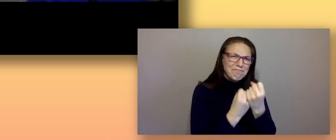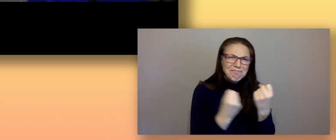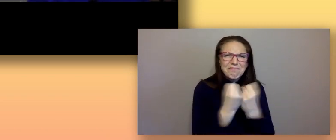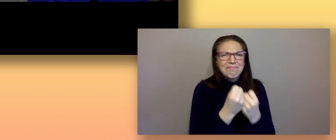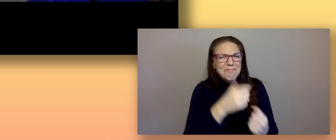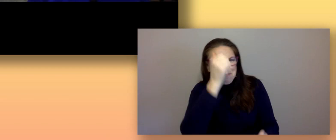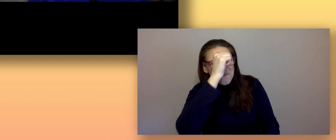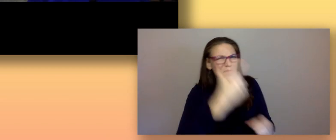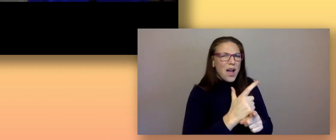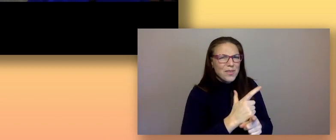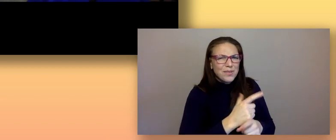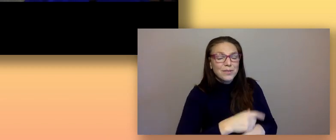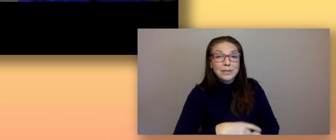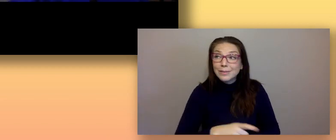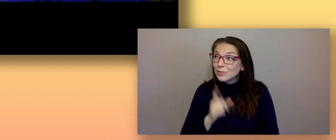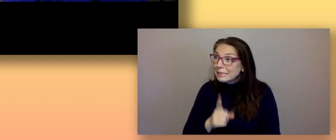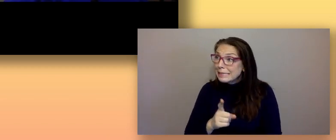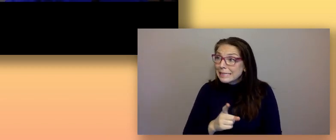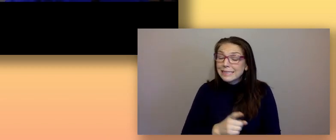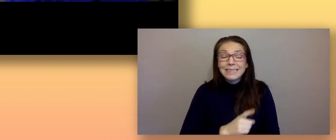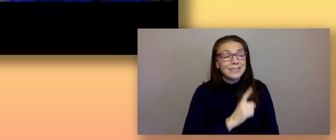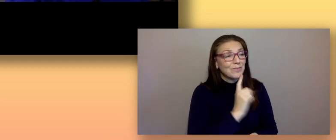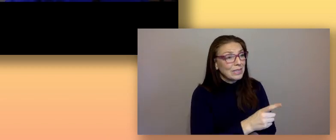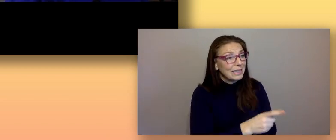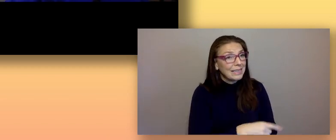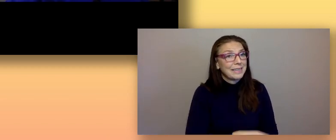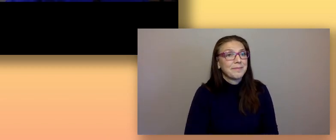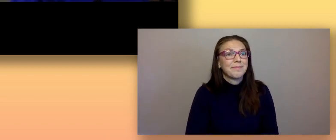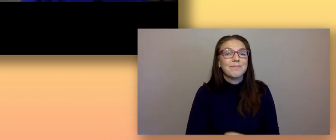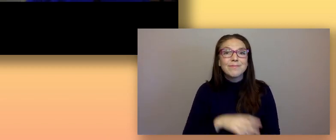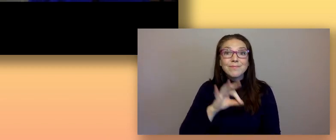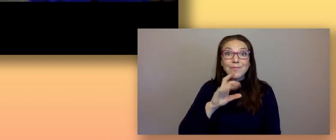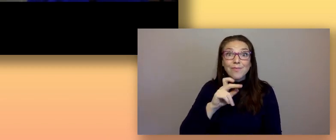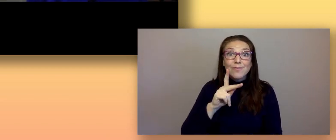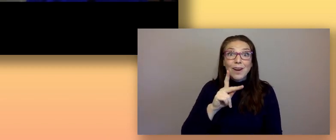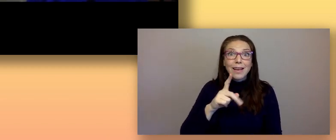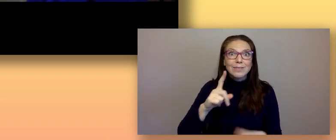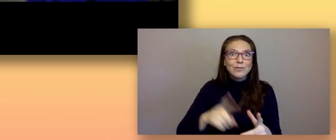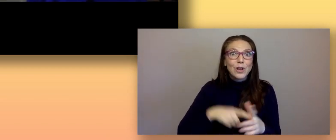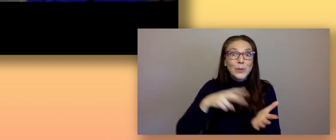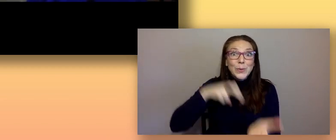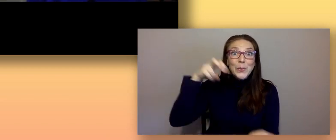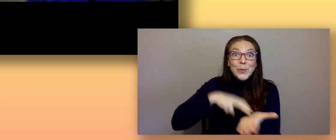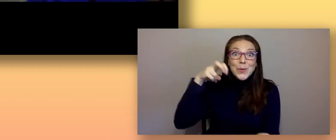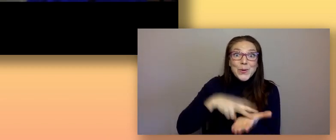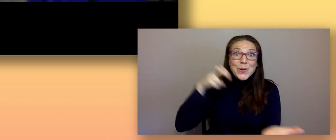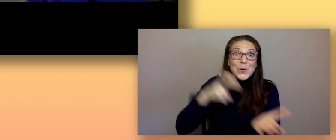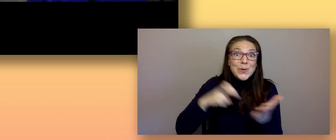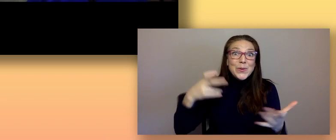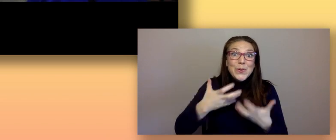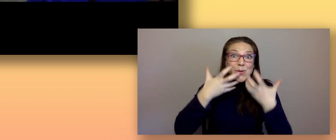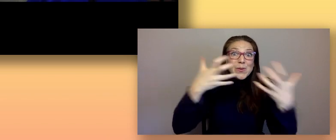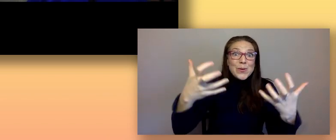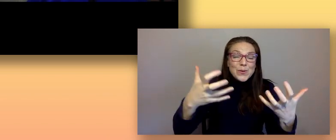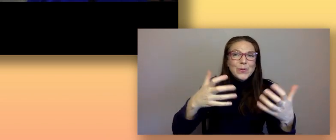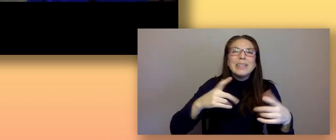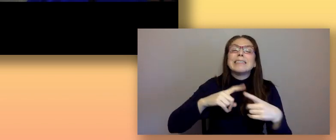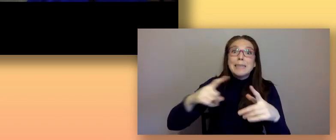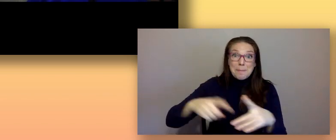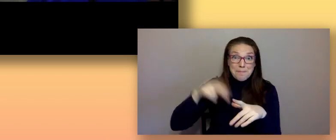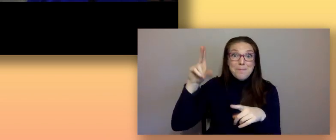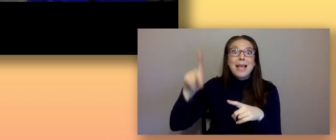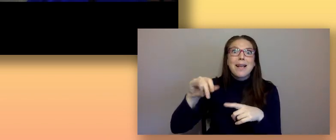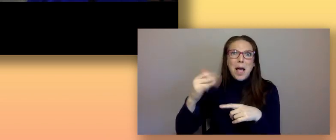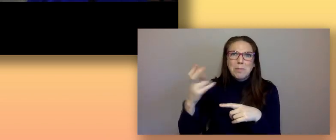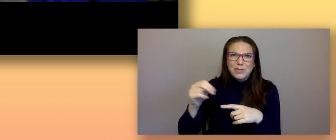Really, John? Really, Frank. Frank starts to jump up and down and scream with delight. At one point, he picks up John as he